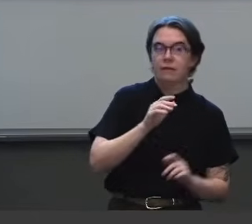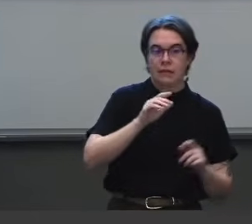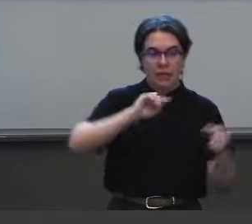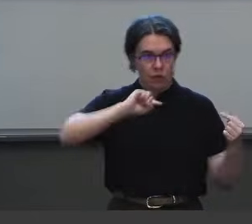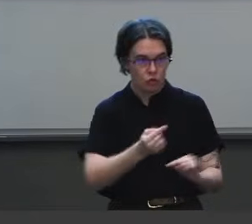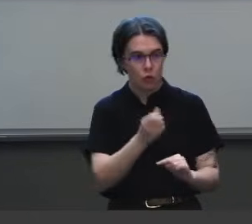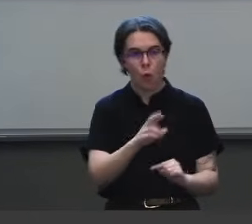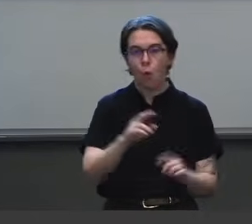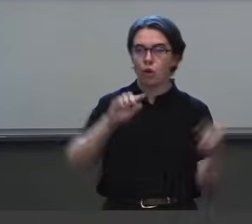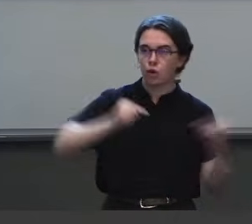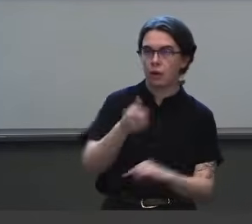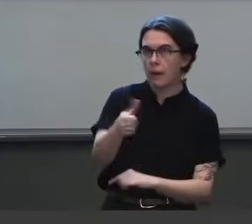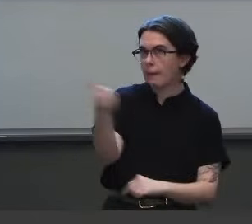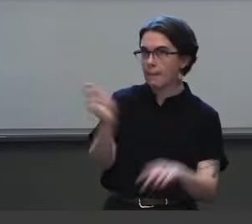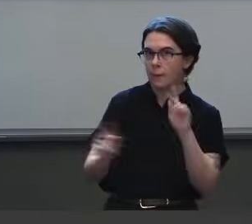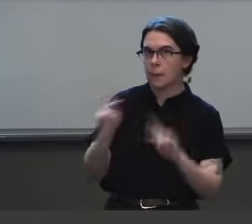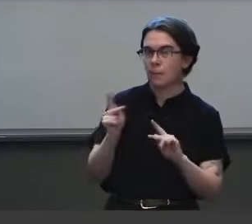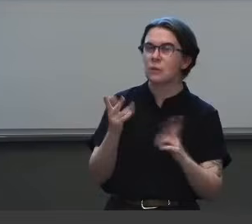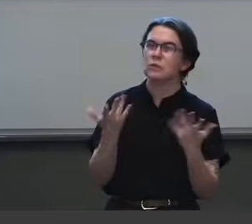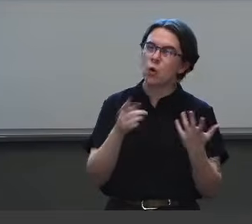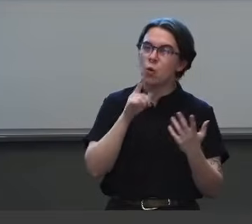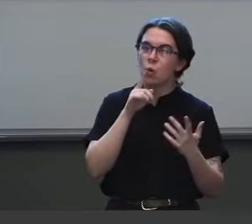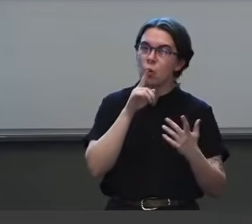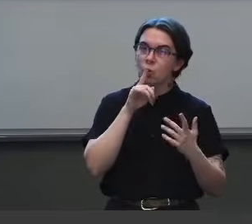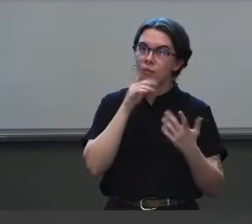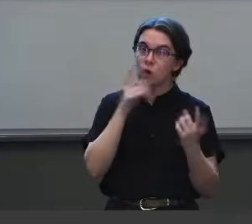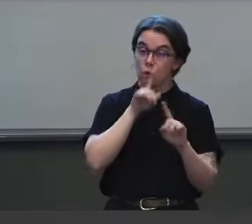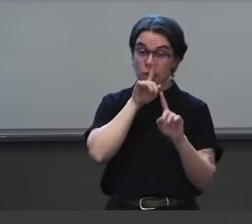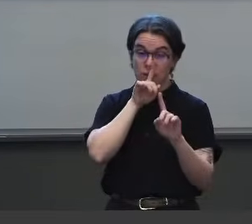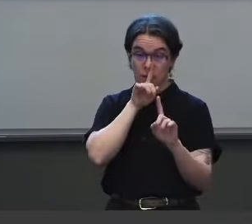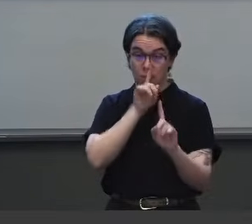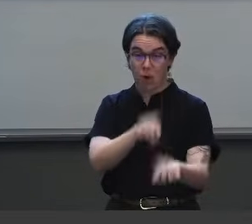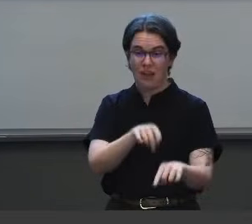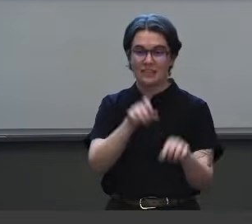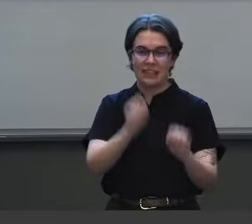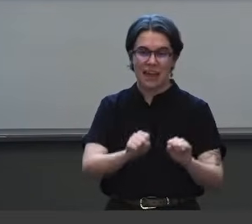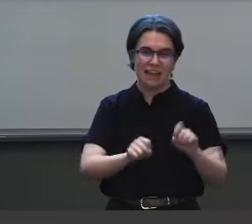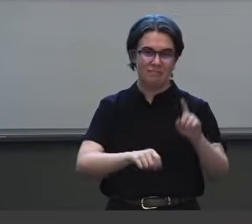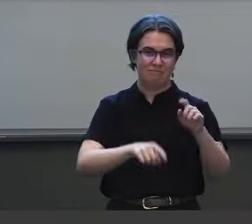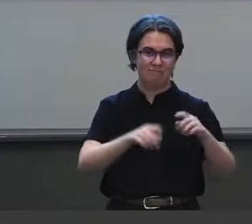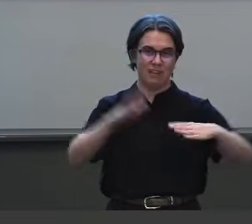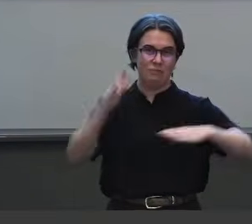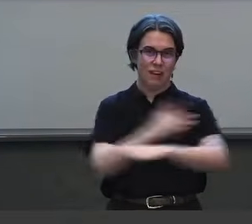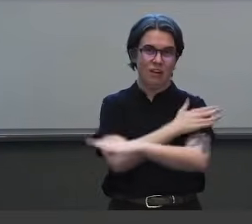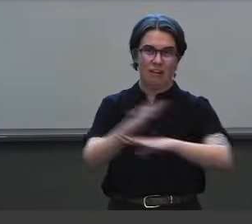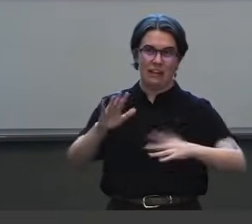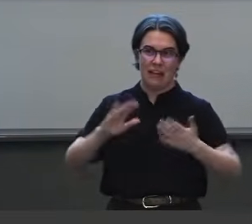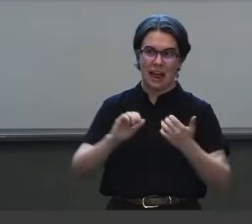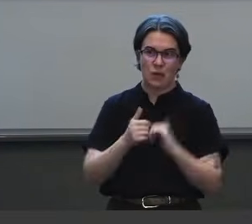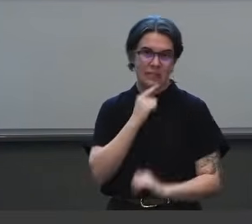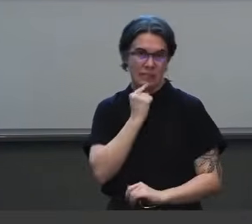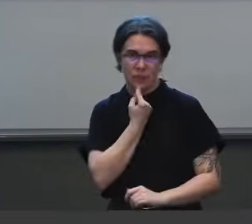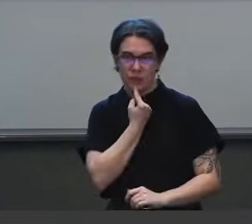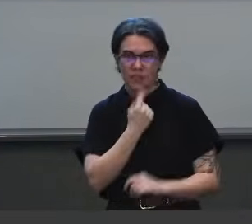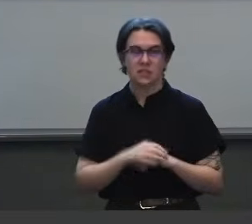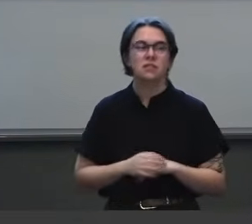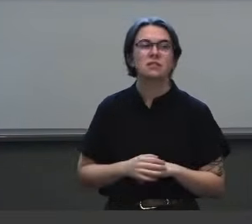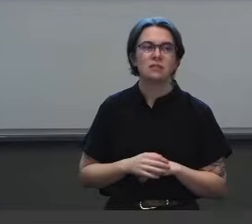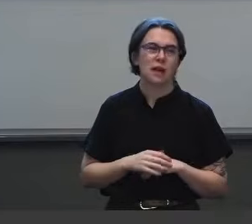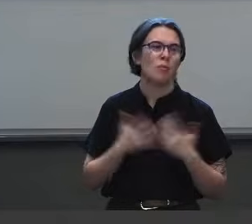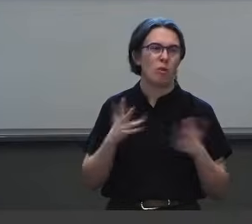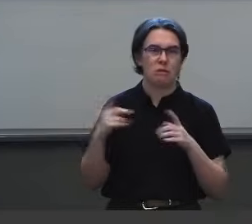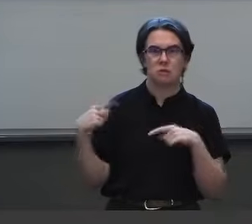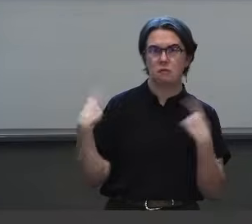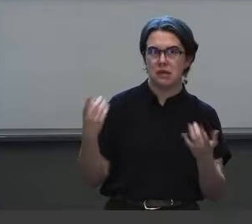range in the severity of the reactions as well. The other thing that we've found that's really interesting, and I think has been highlighted today as